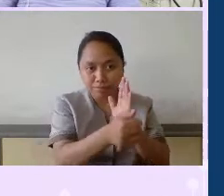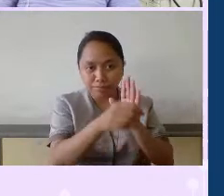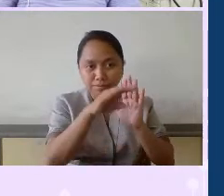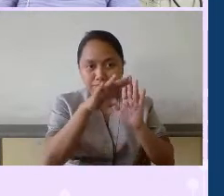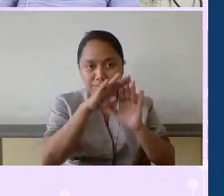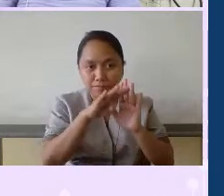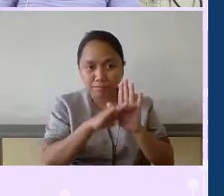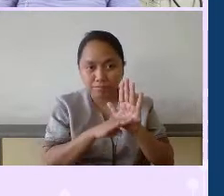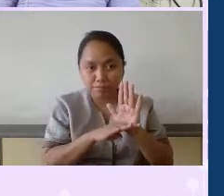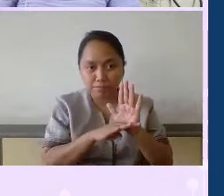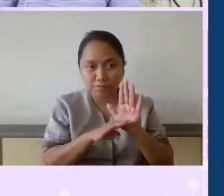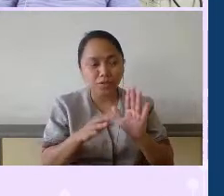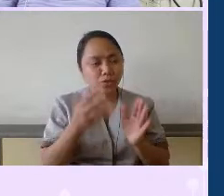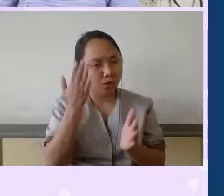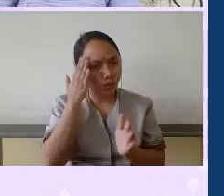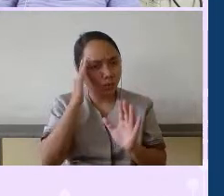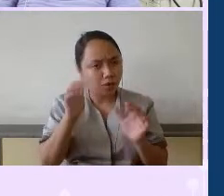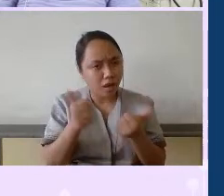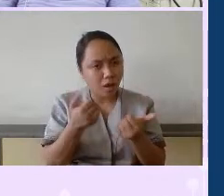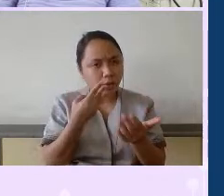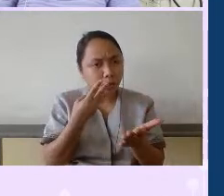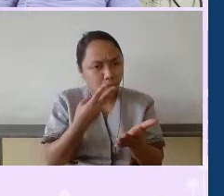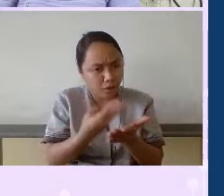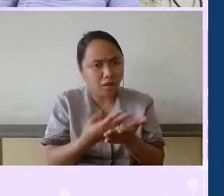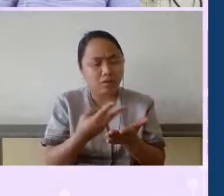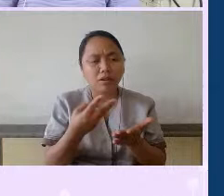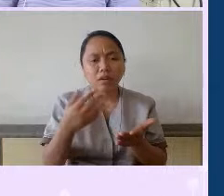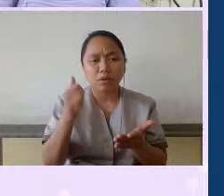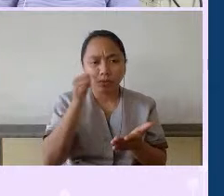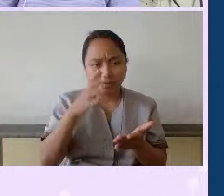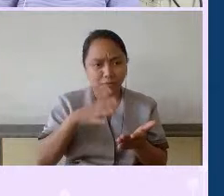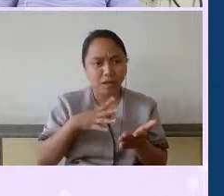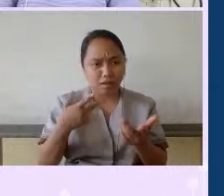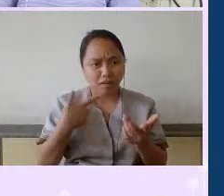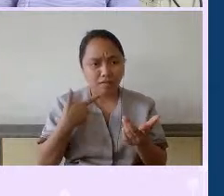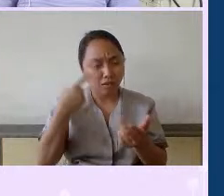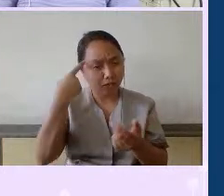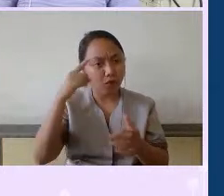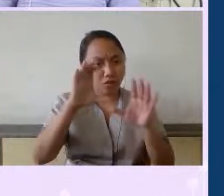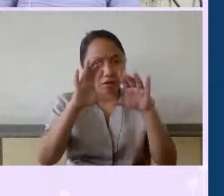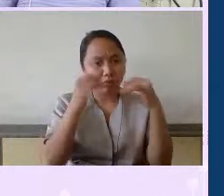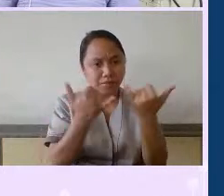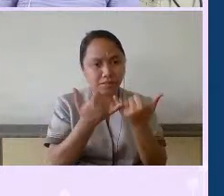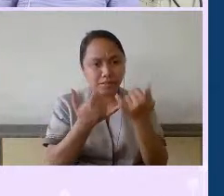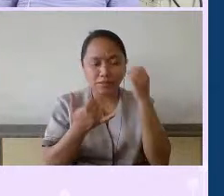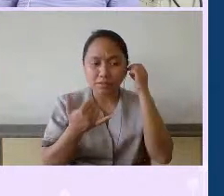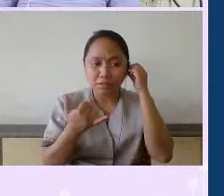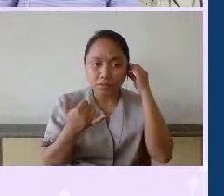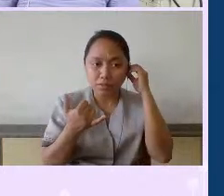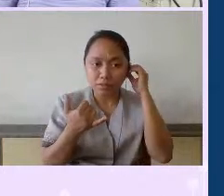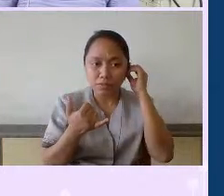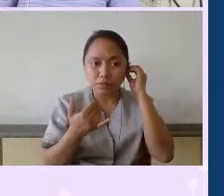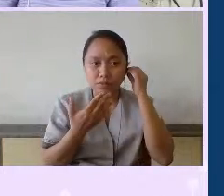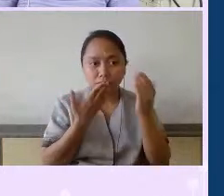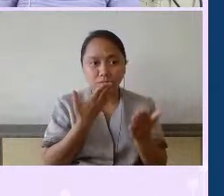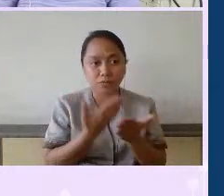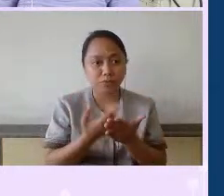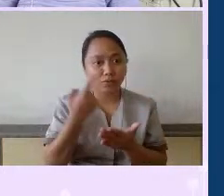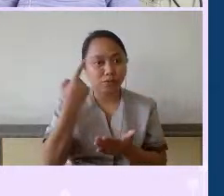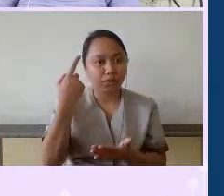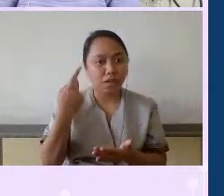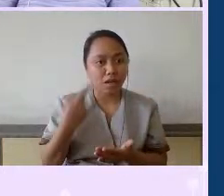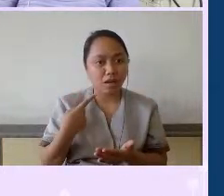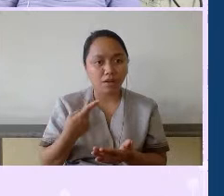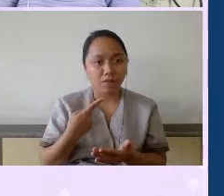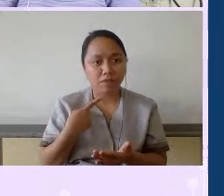how well of a fit they are for the company's culture and goals. So both workers and job seekers must